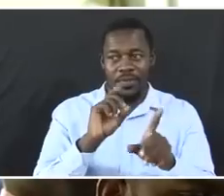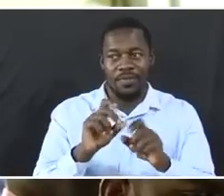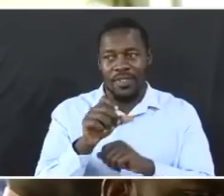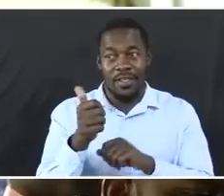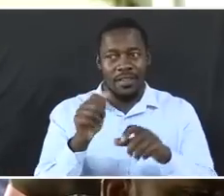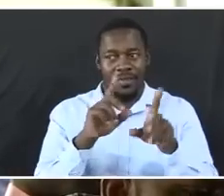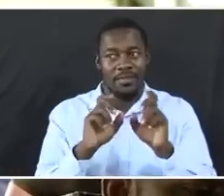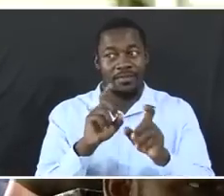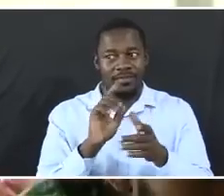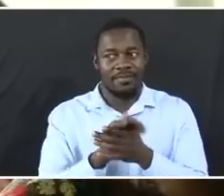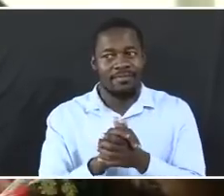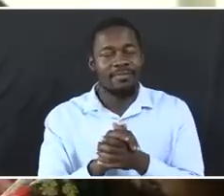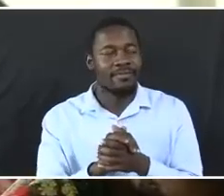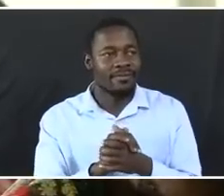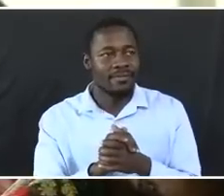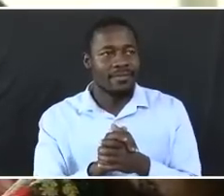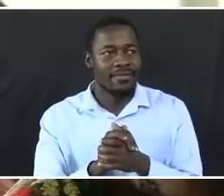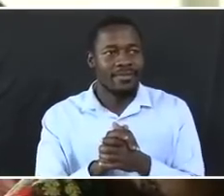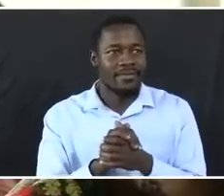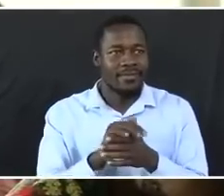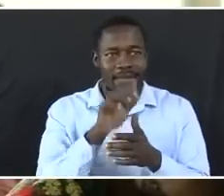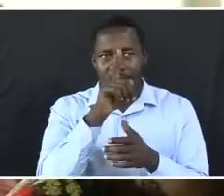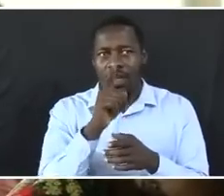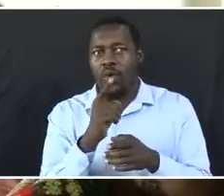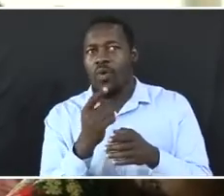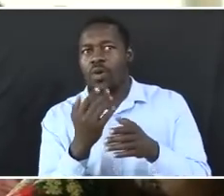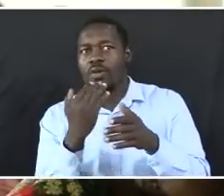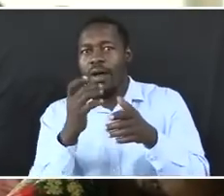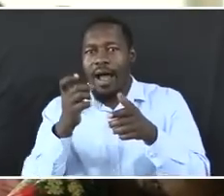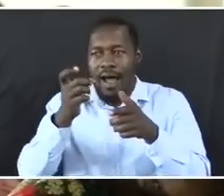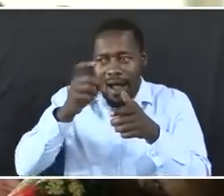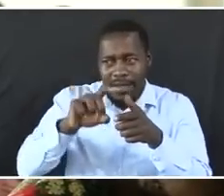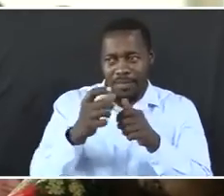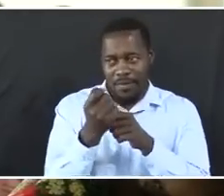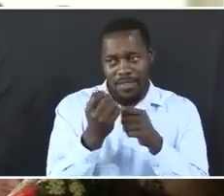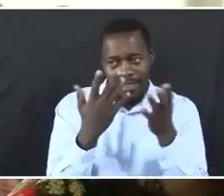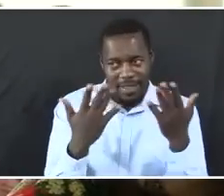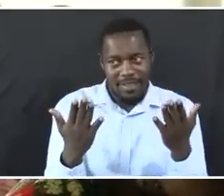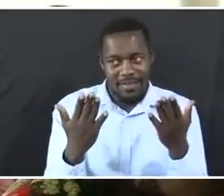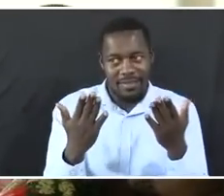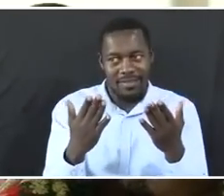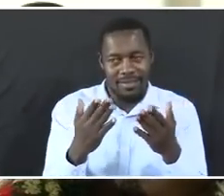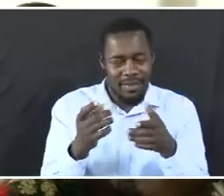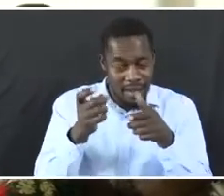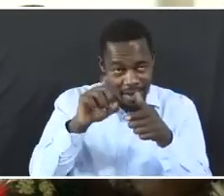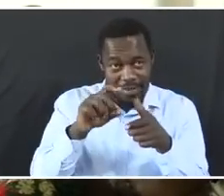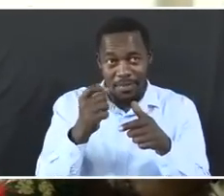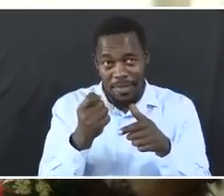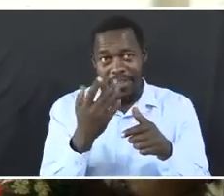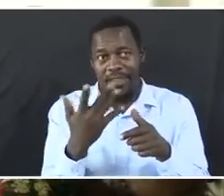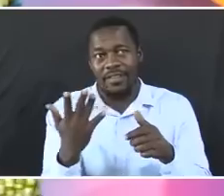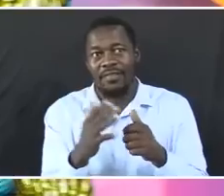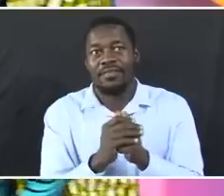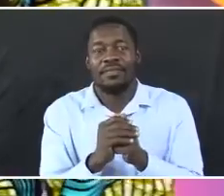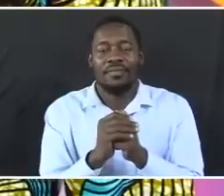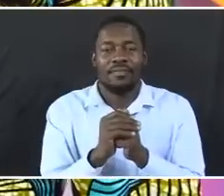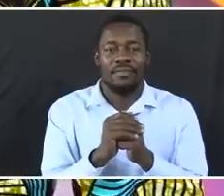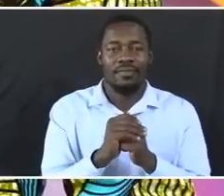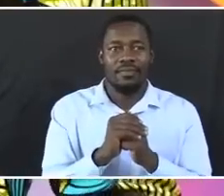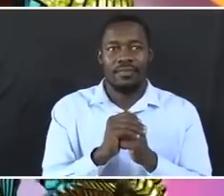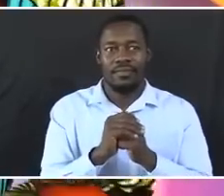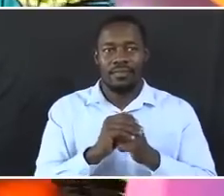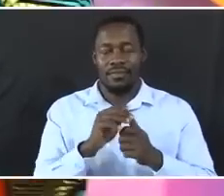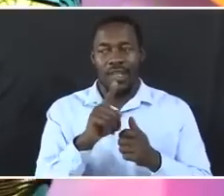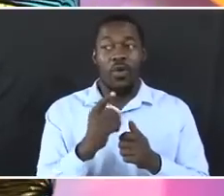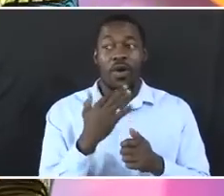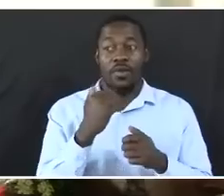Just give me 1 second. I add something to what you've just given to our young lady. Please do. I wanted